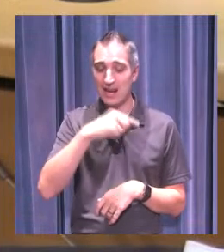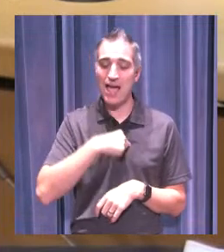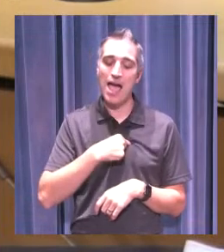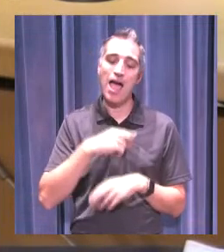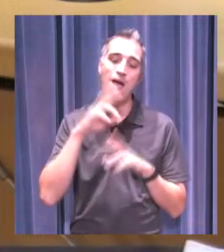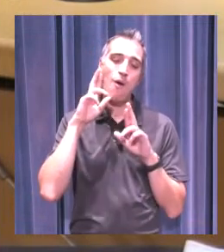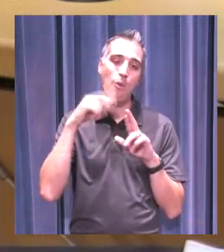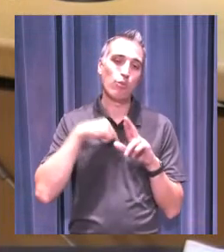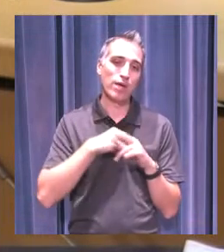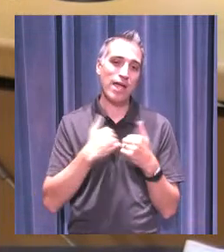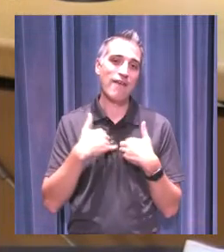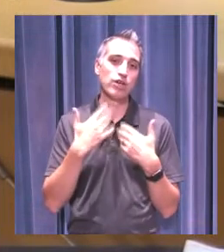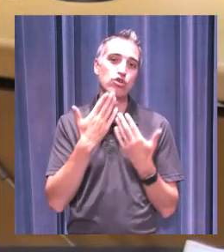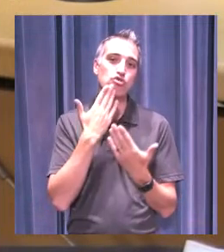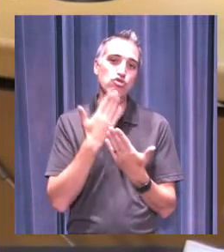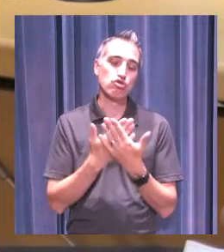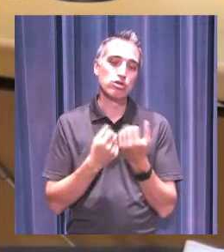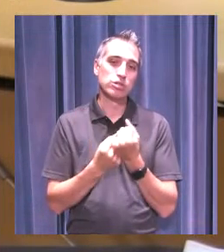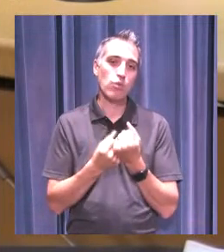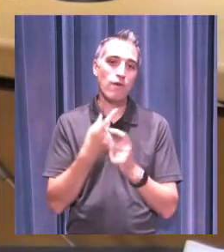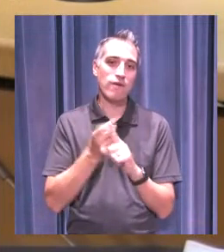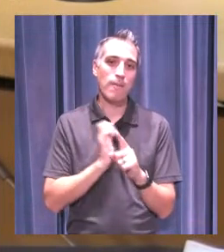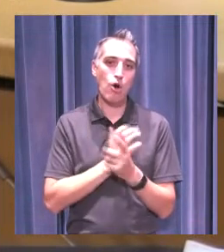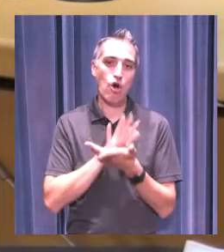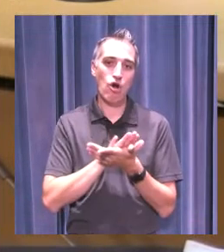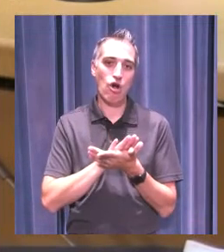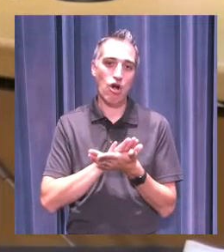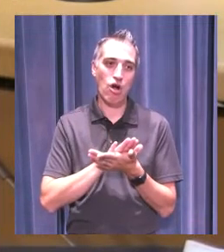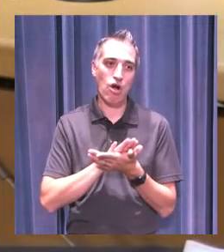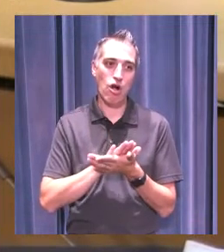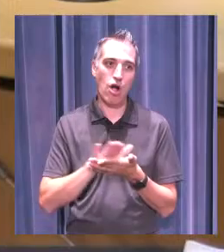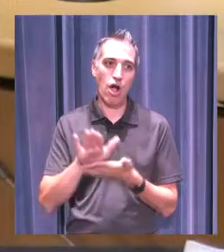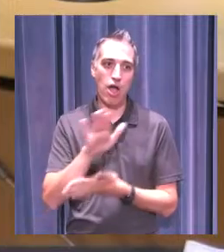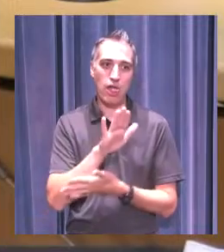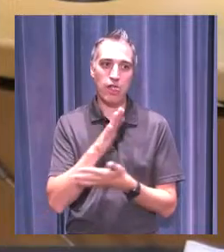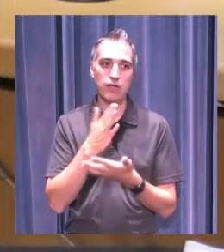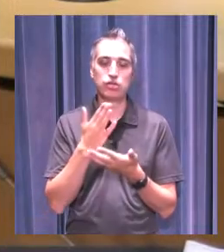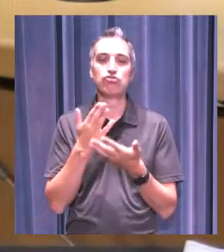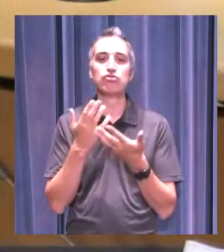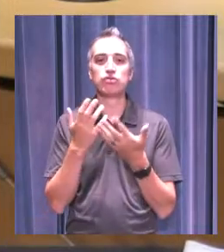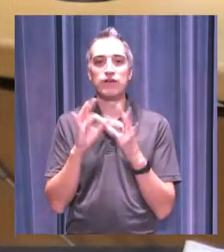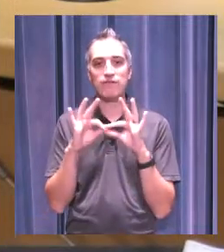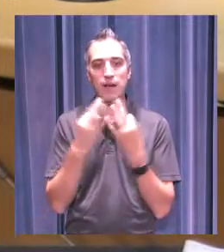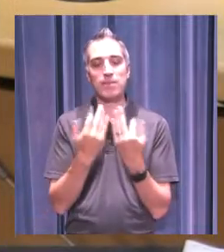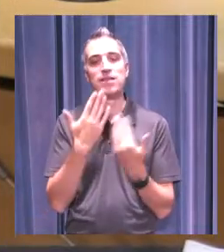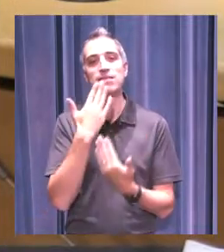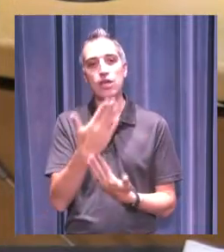good support from our college family there for him. Thank you and have a good evening.